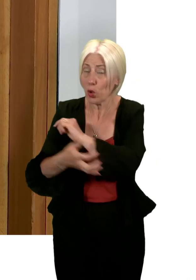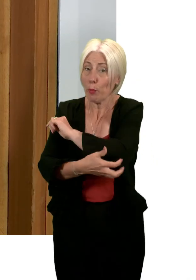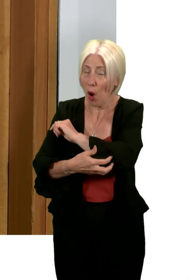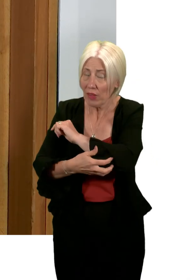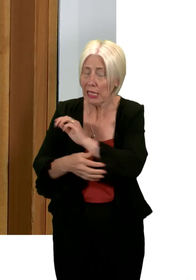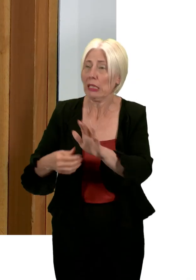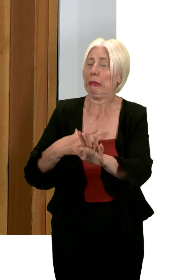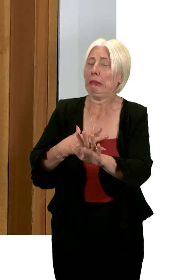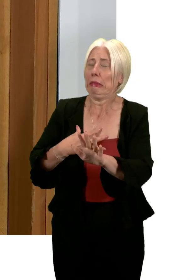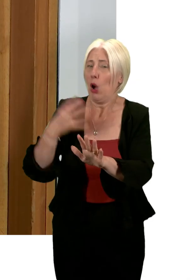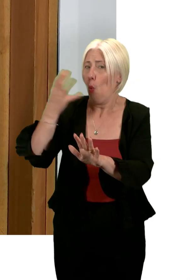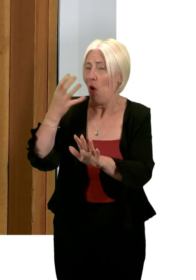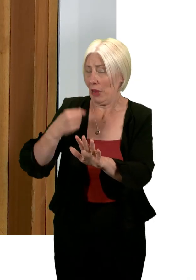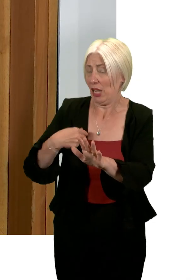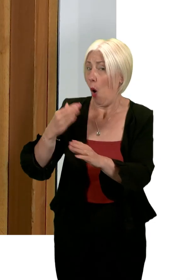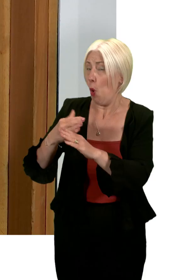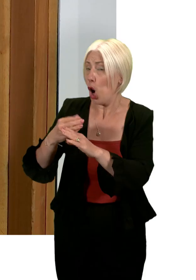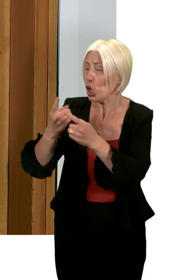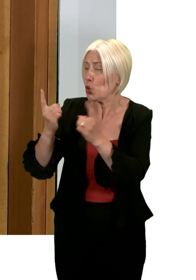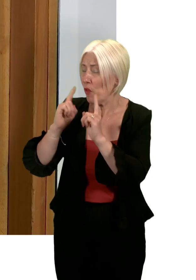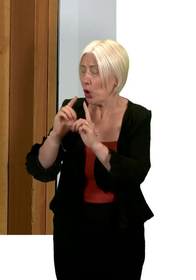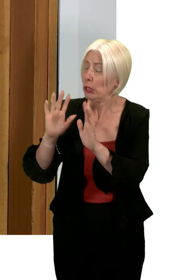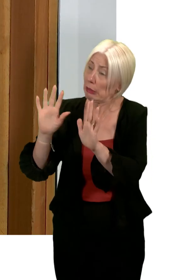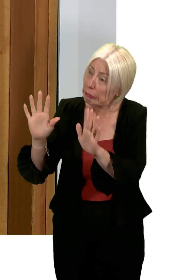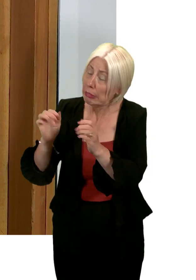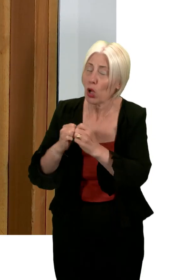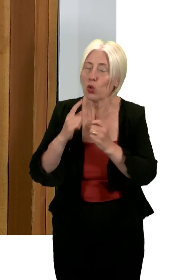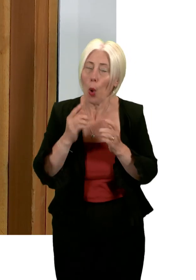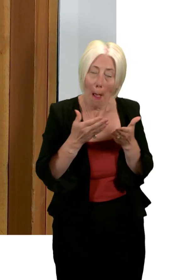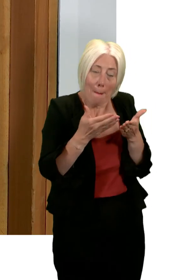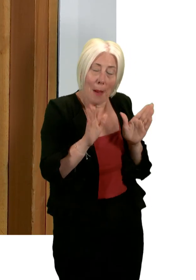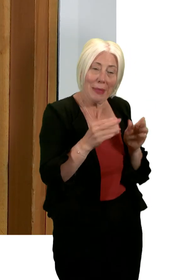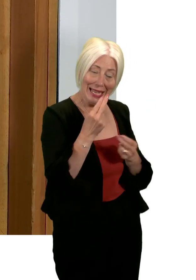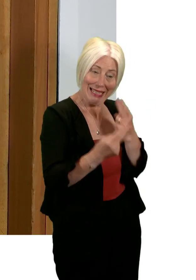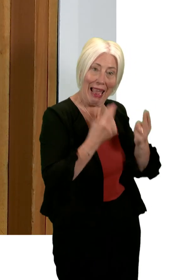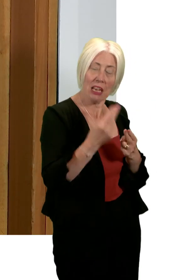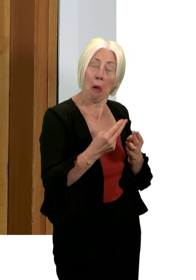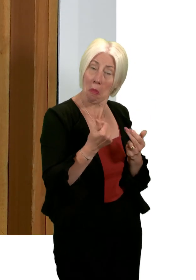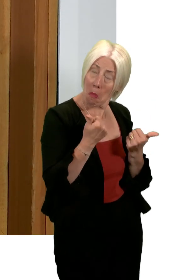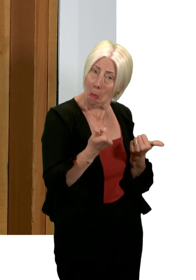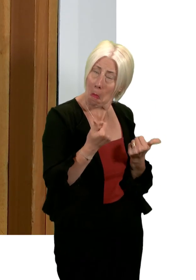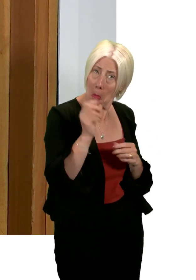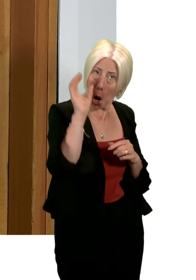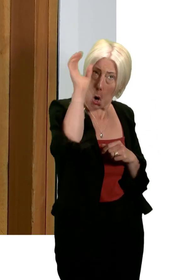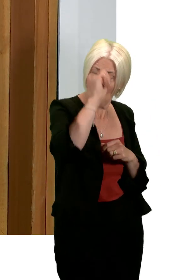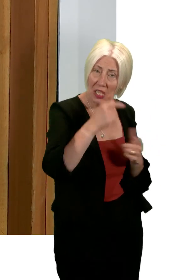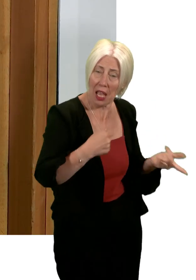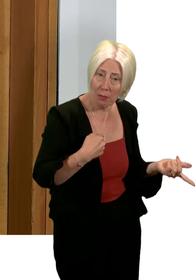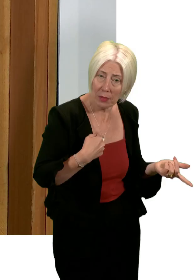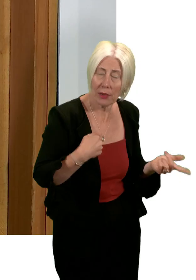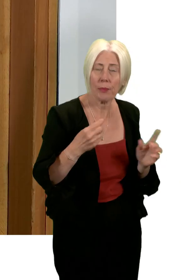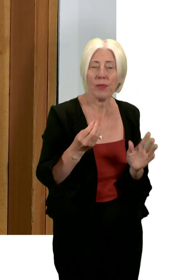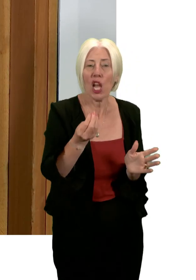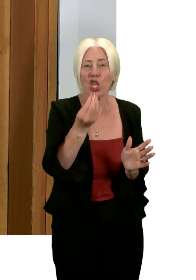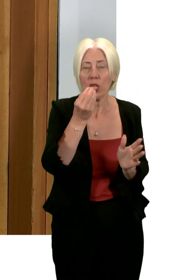working at a university. So I think public diners is a really interesting concept. I know that Nourish Scotland have been